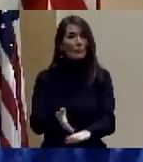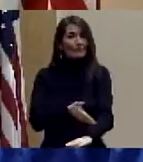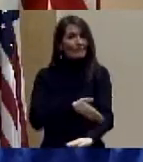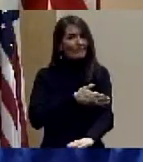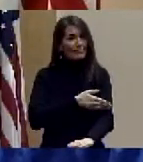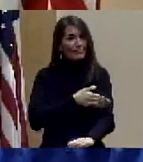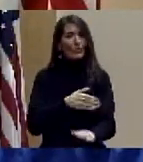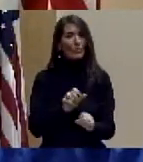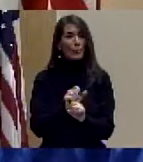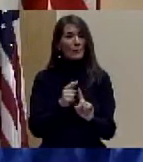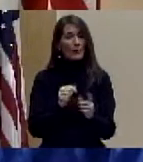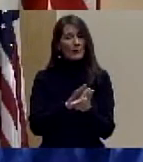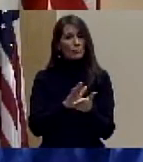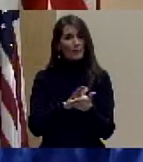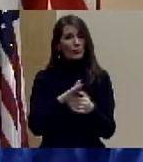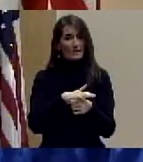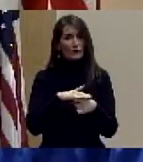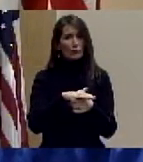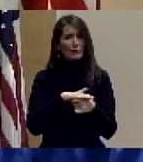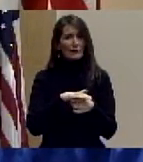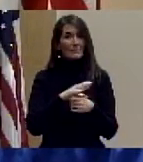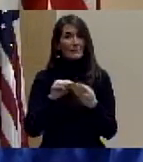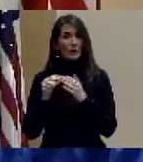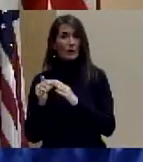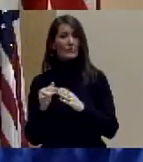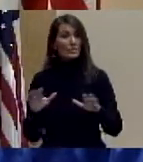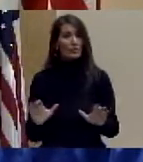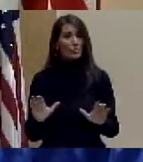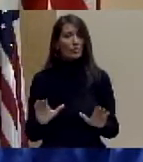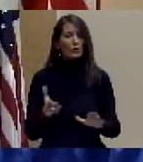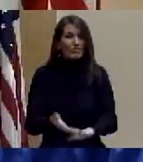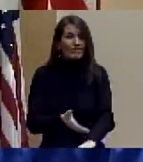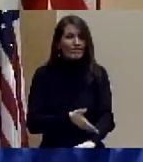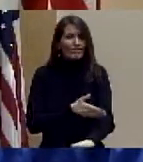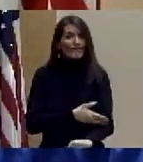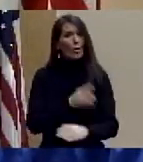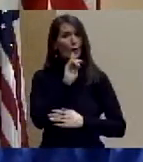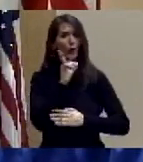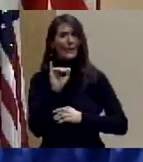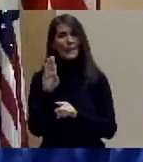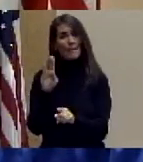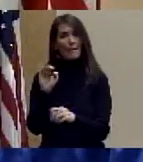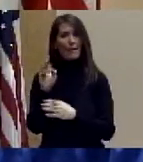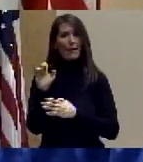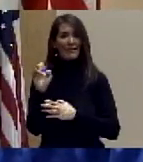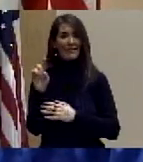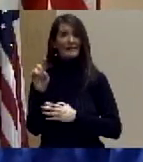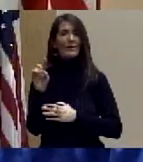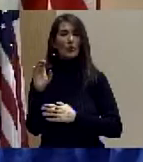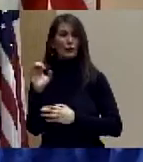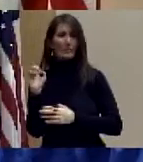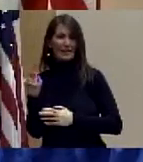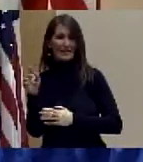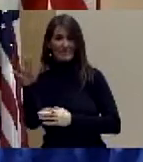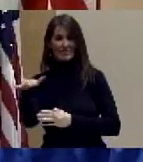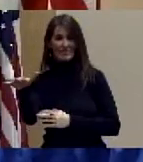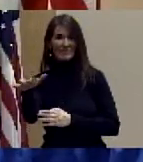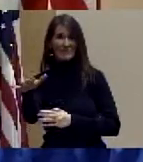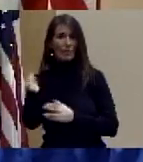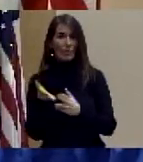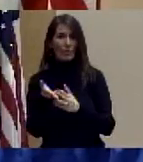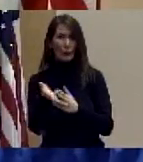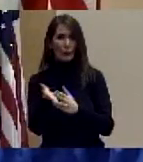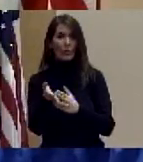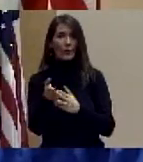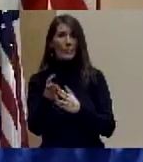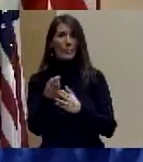school district and the community have already done to enhance the appearance of Buckland Creek as it runs through the Brighton Central